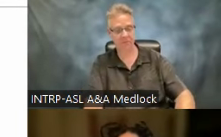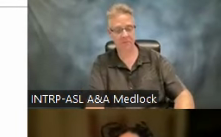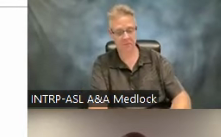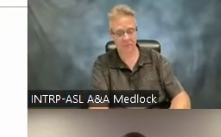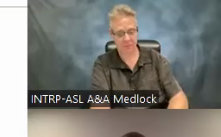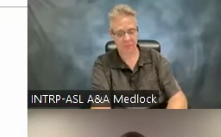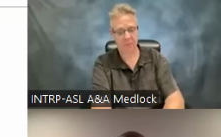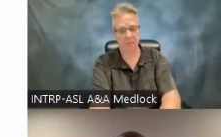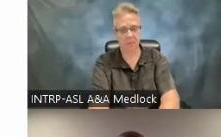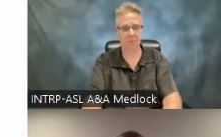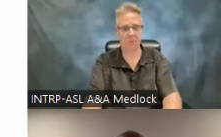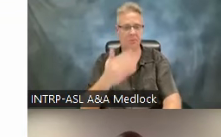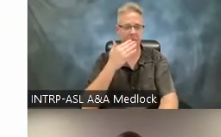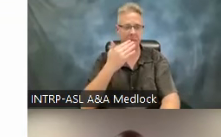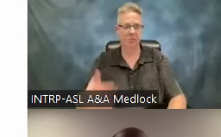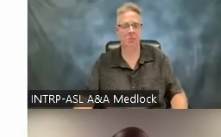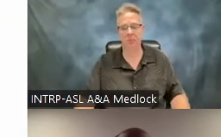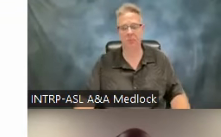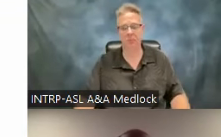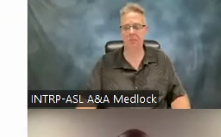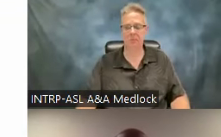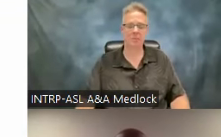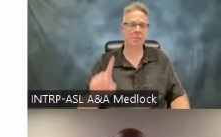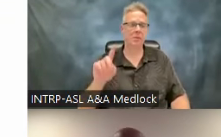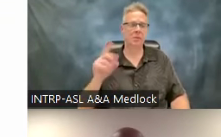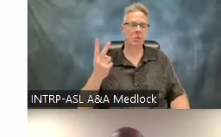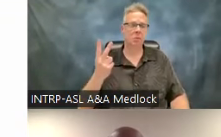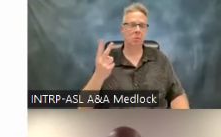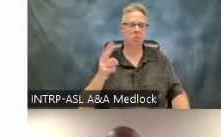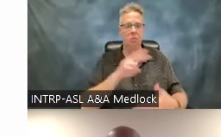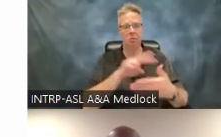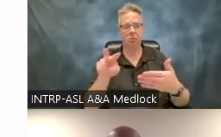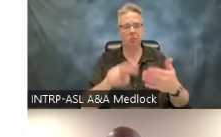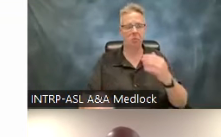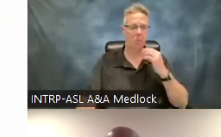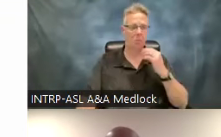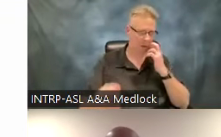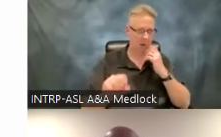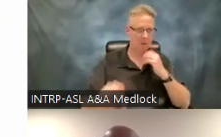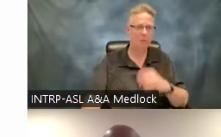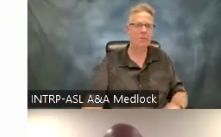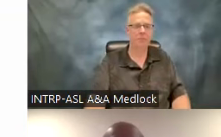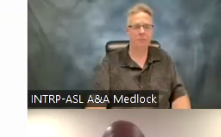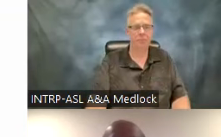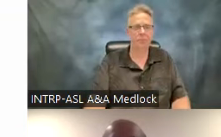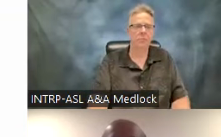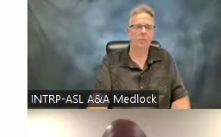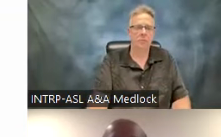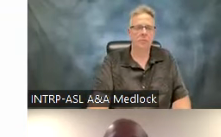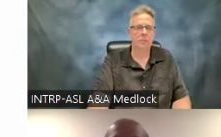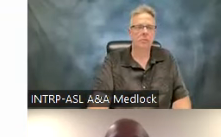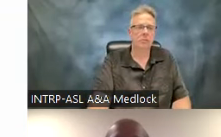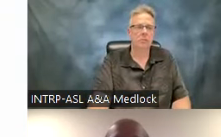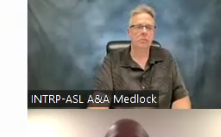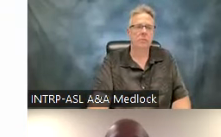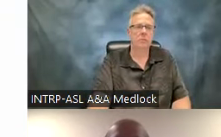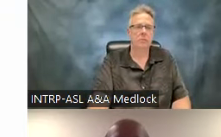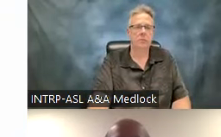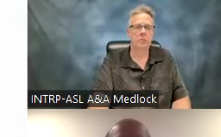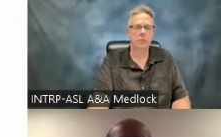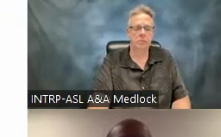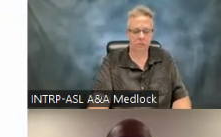Okay, thank you. Okay, D2. The board shall be provided with means of safely securing